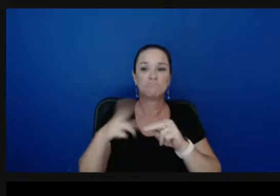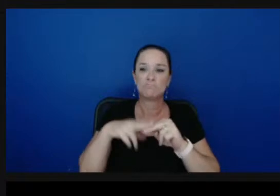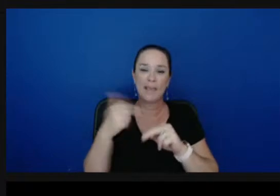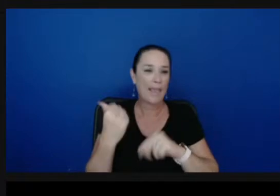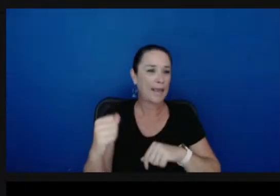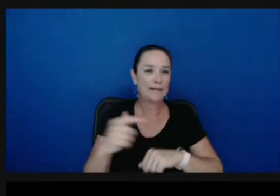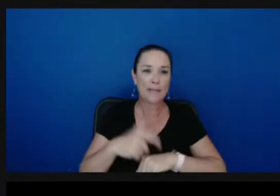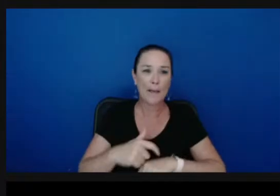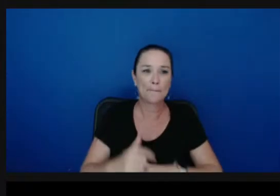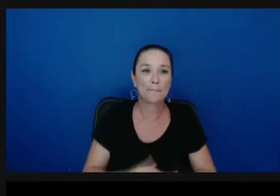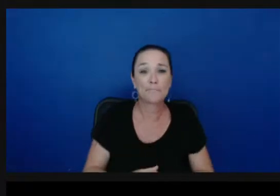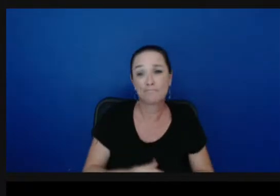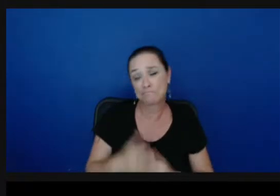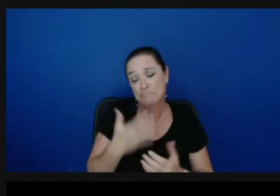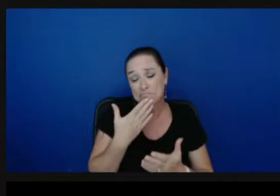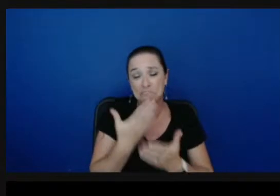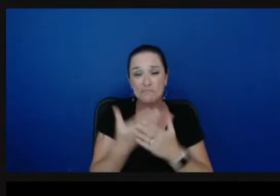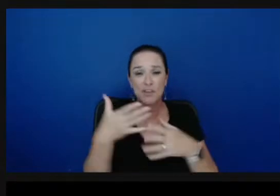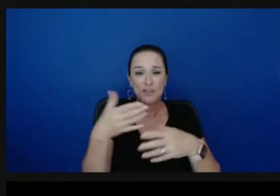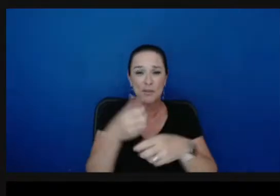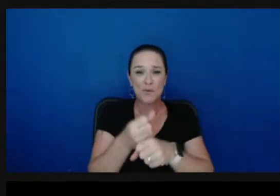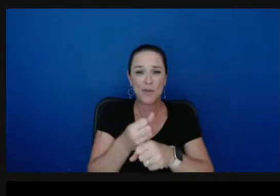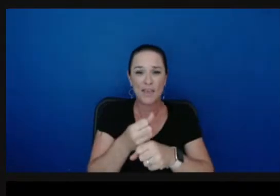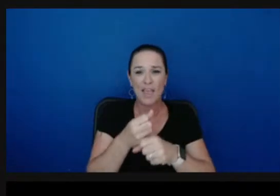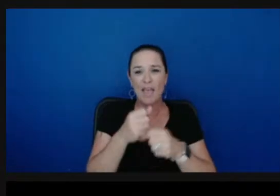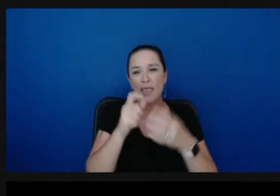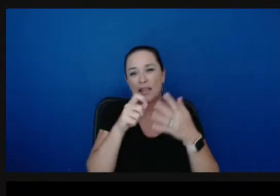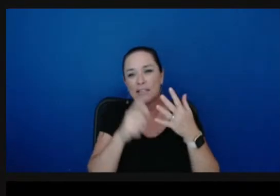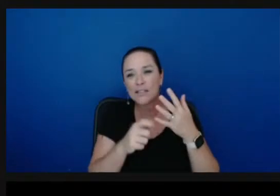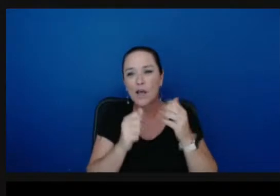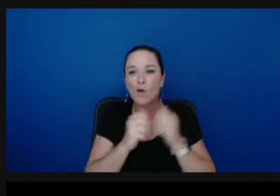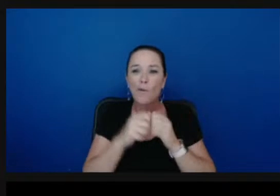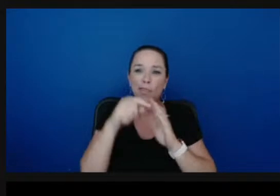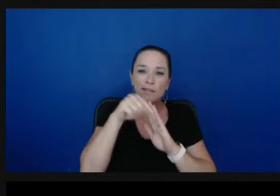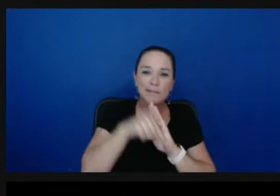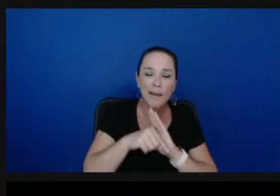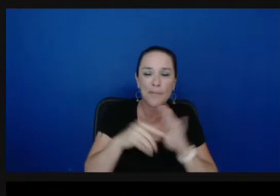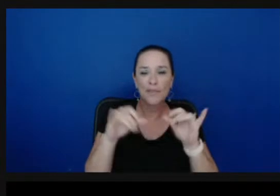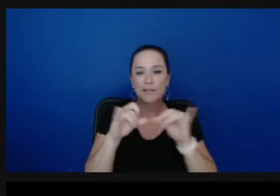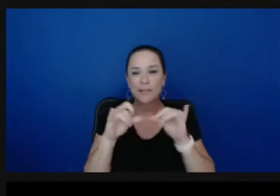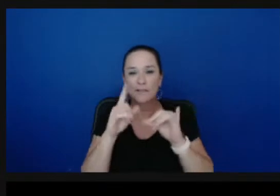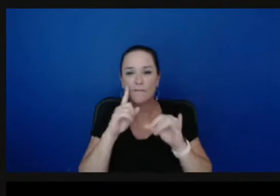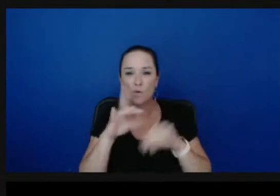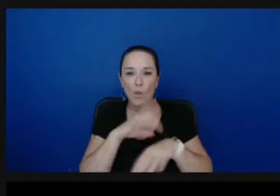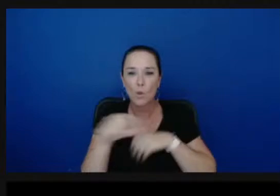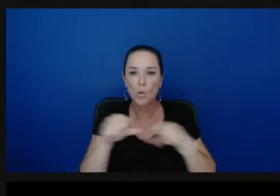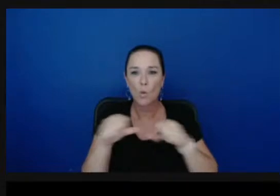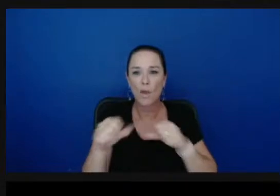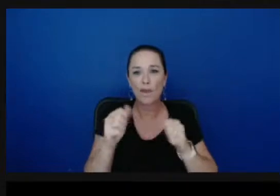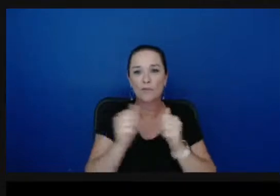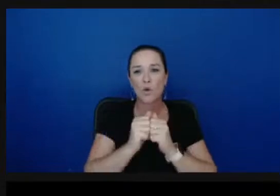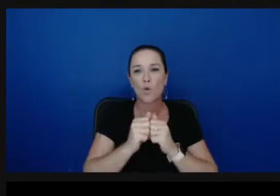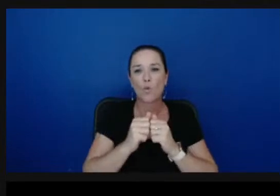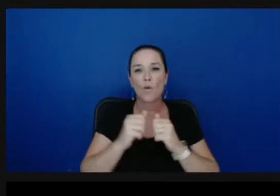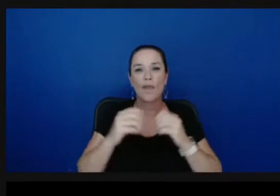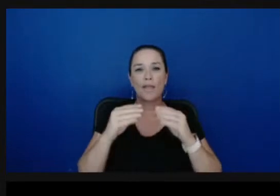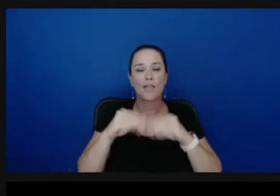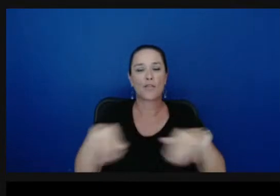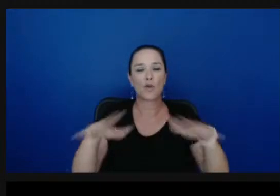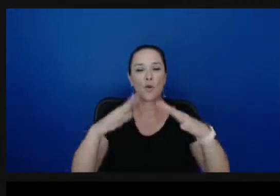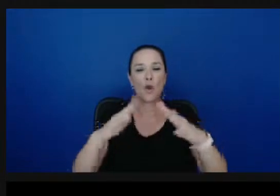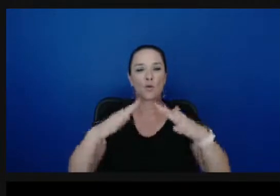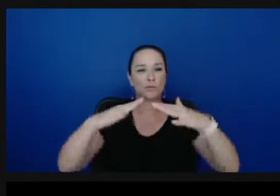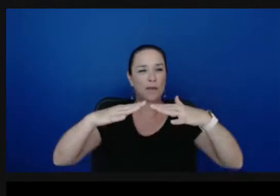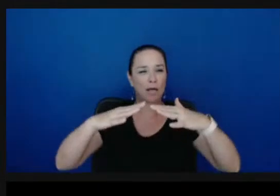It's a pretty good summary. There's the details about the depths and sizes of the earthquakes, about the ground tilt, but as we've covered some of